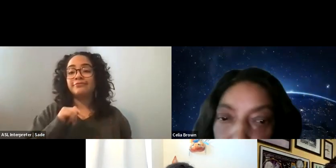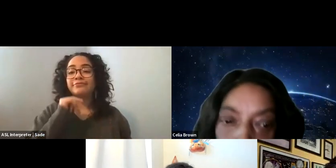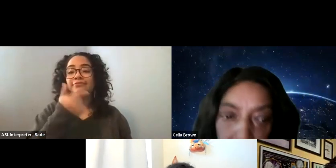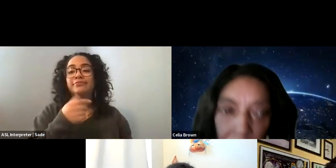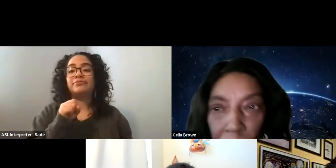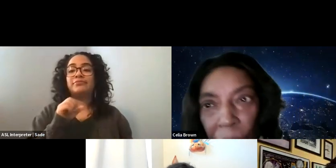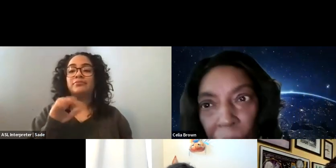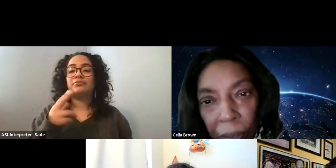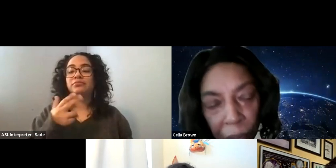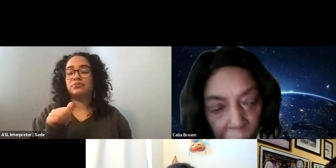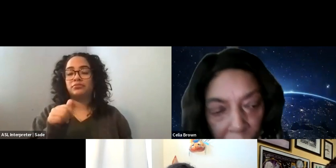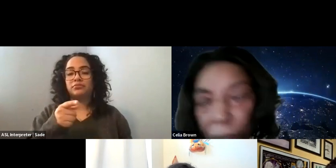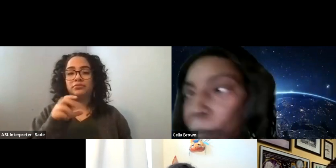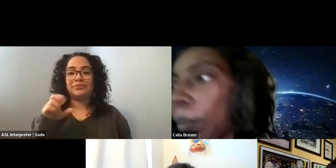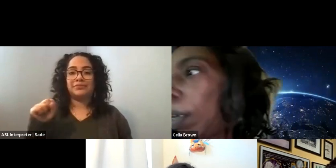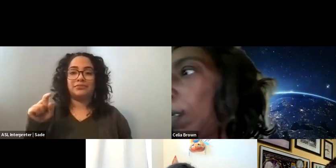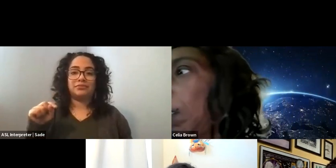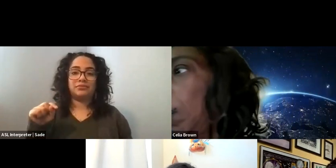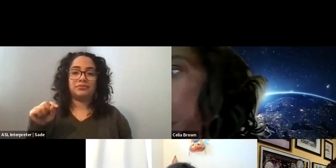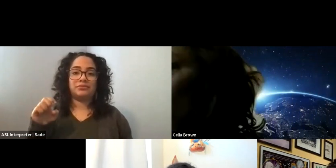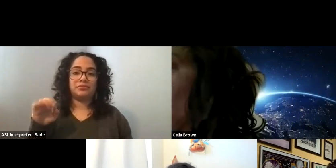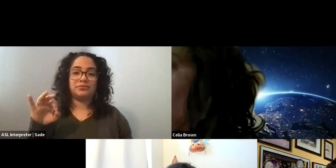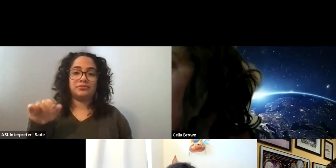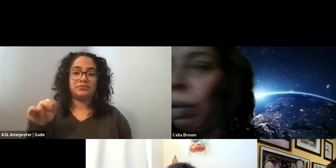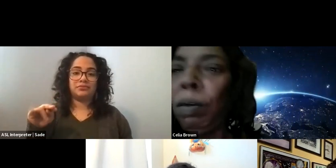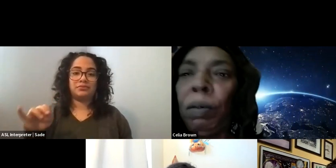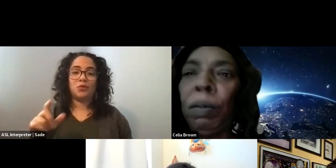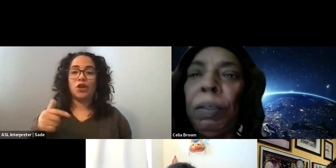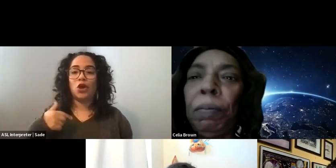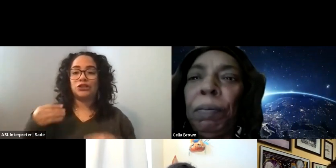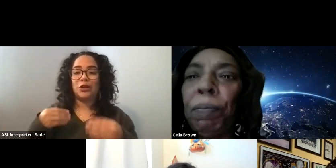Stefanie. Yeah, we can go in order, generational order.